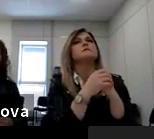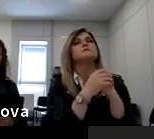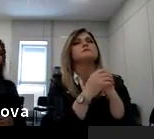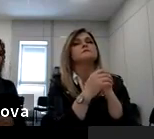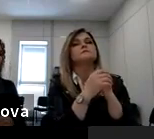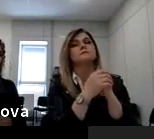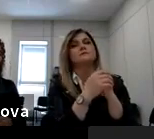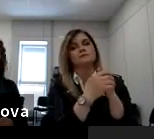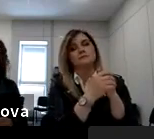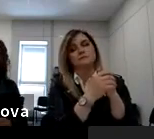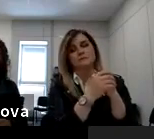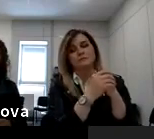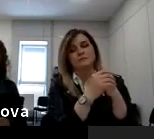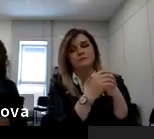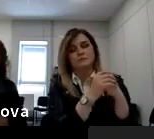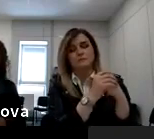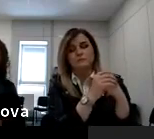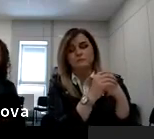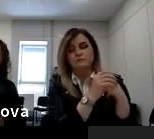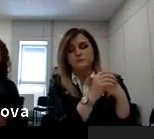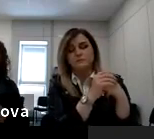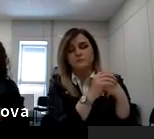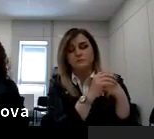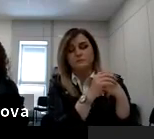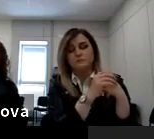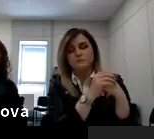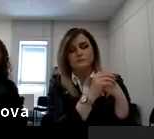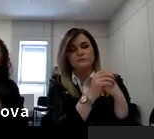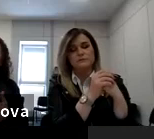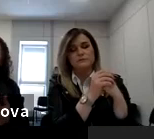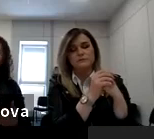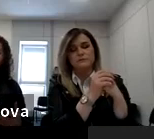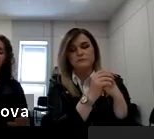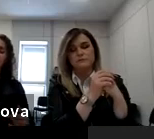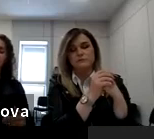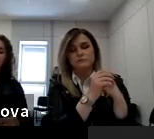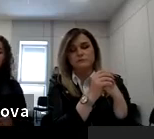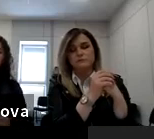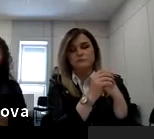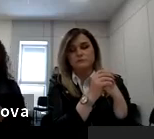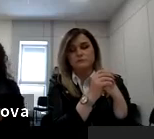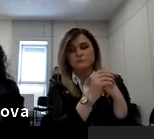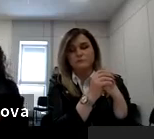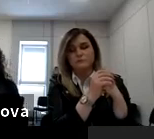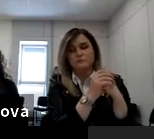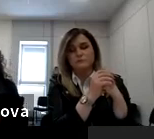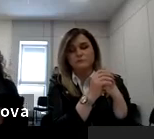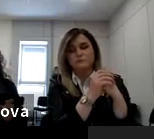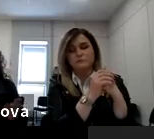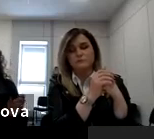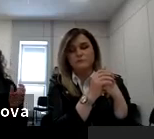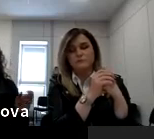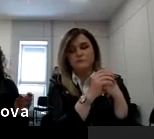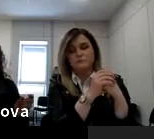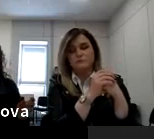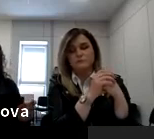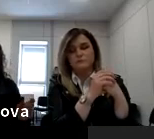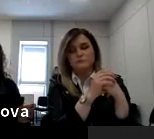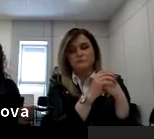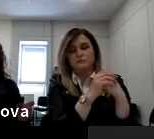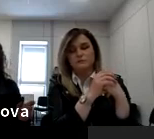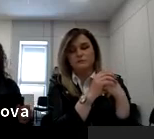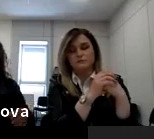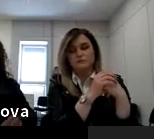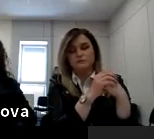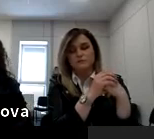watch the proper effect. Or if you want to make a media facade from them, you have to make 40 pixels